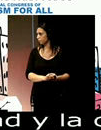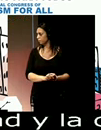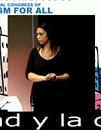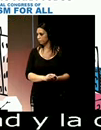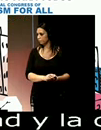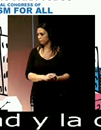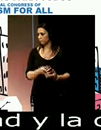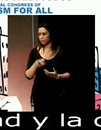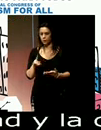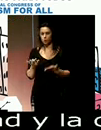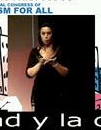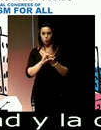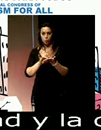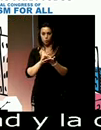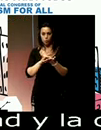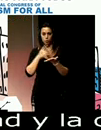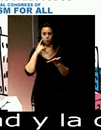entry.